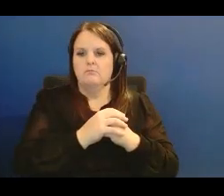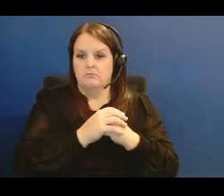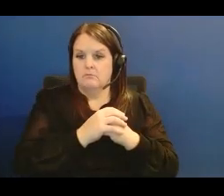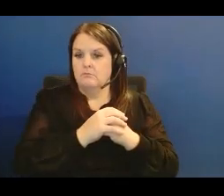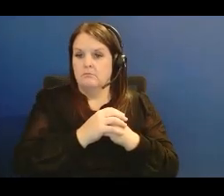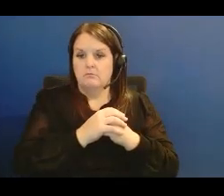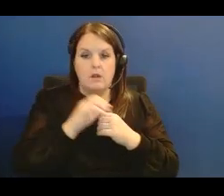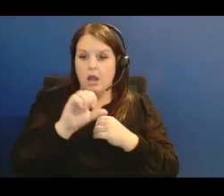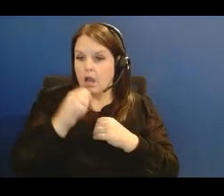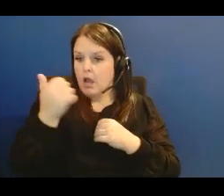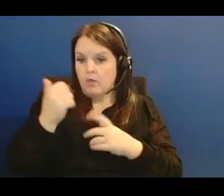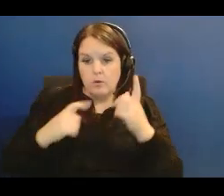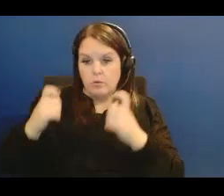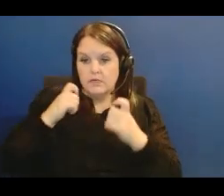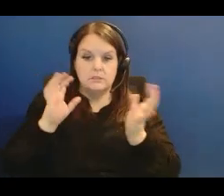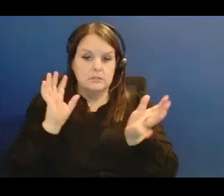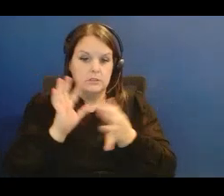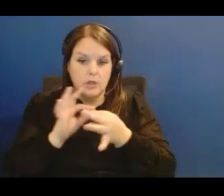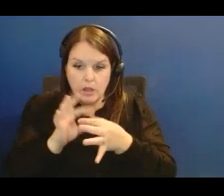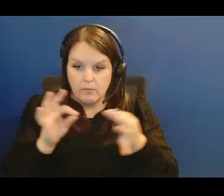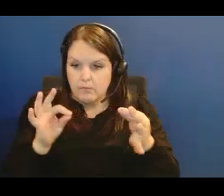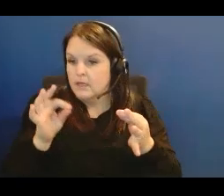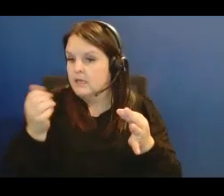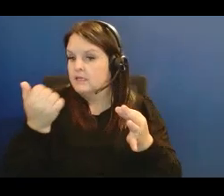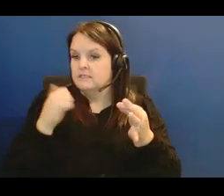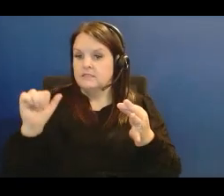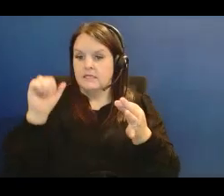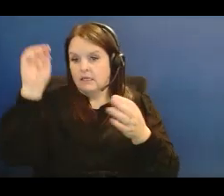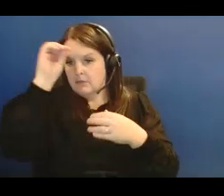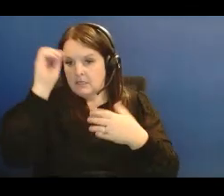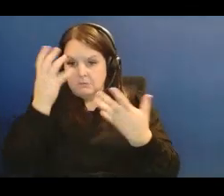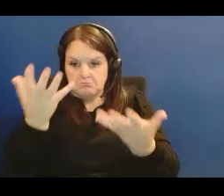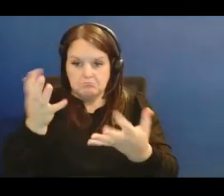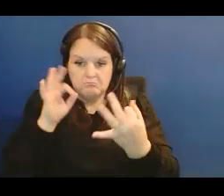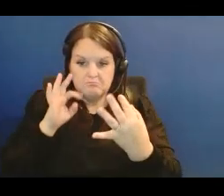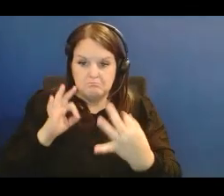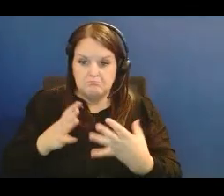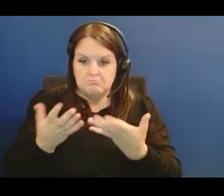other questions, maybe comments by any of the advisory committee members at this time?